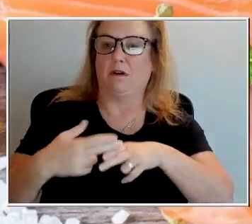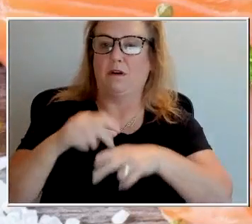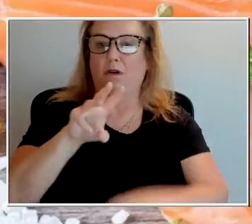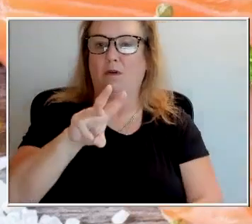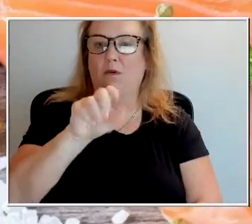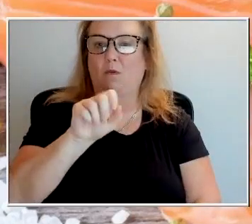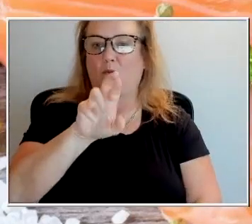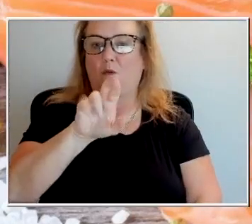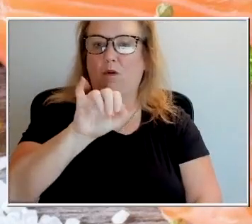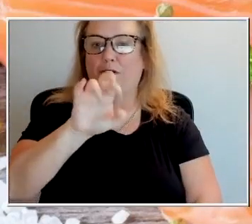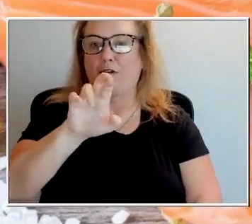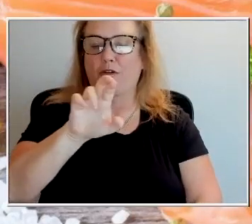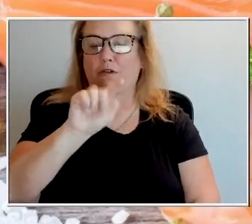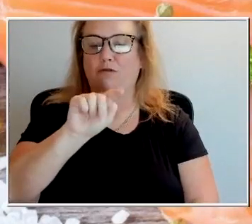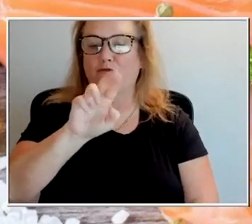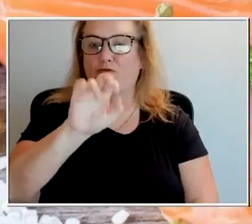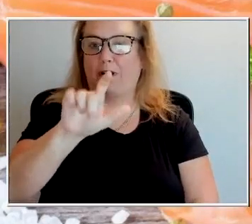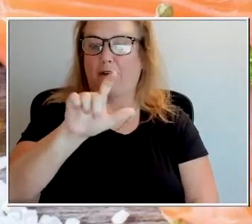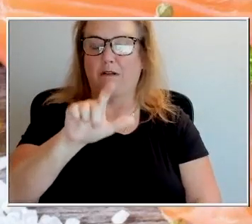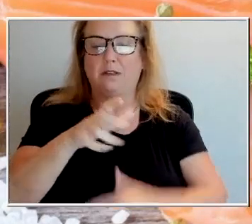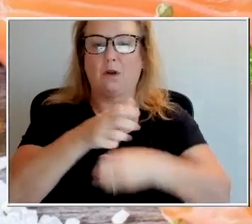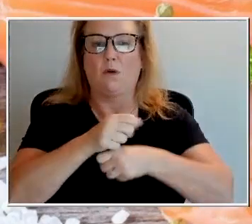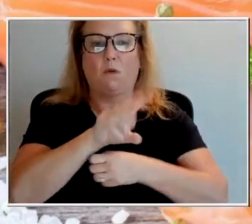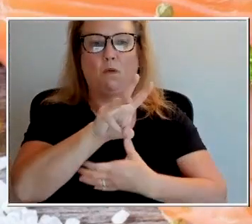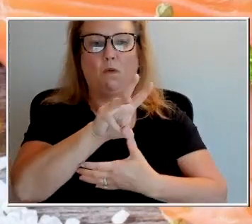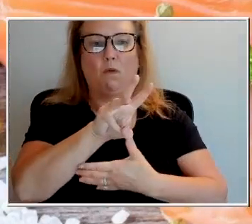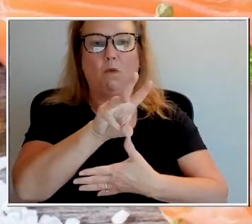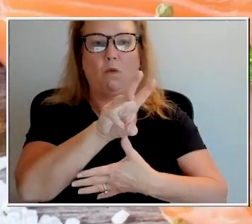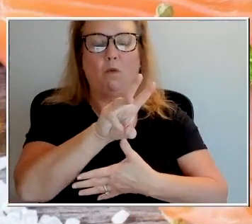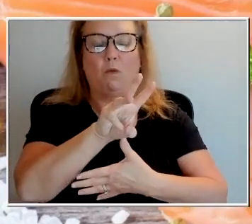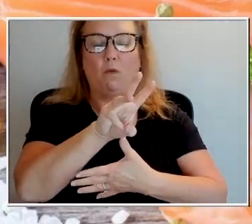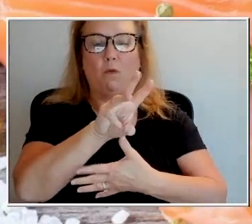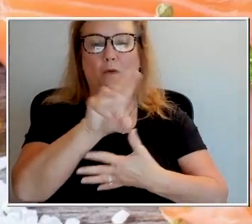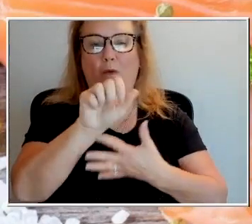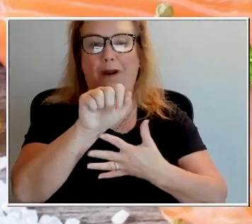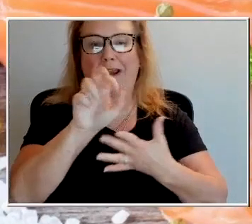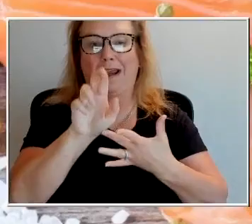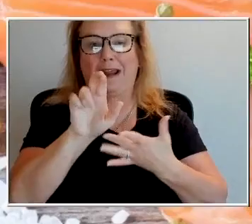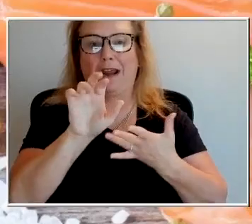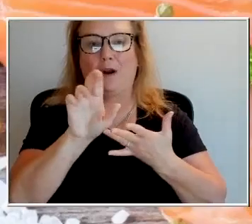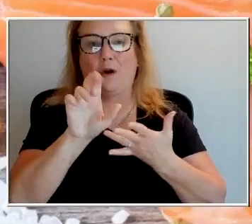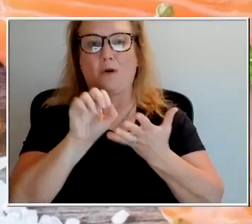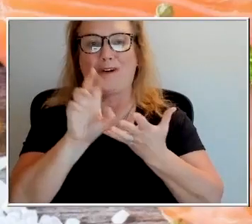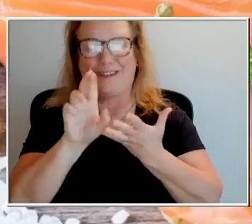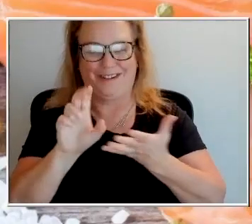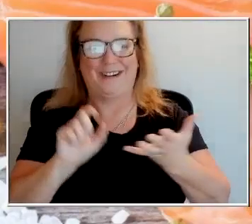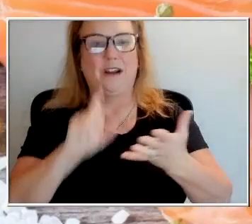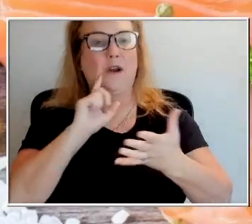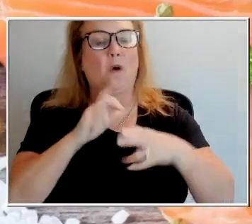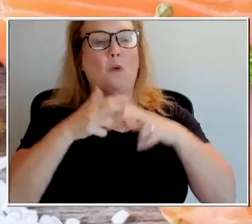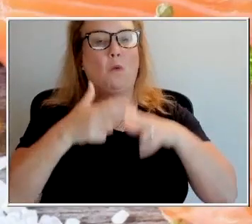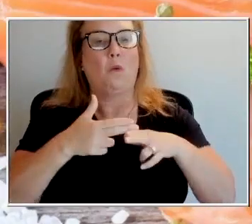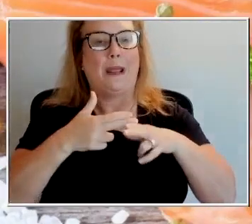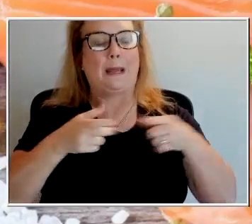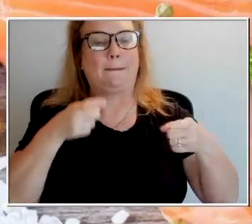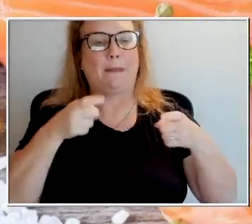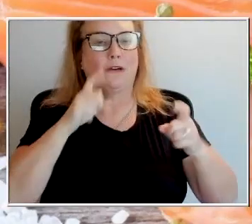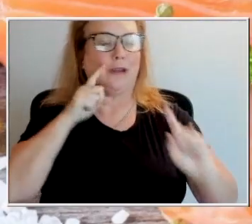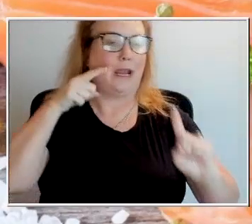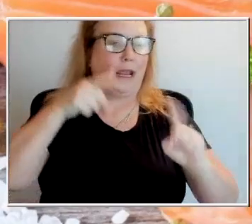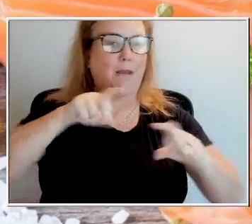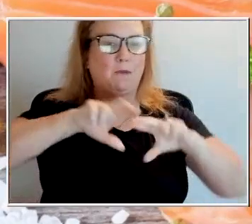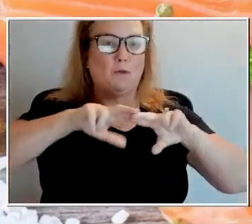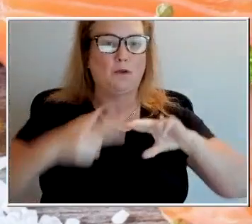trial. Warrior is an acronym for, wait for it, just kidding, weight management aimed to reduce risk